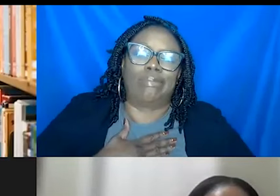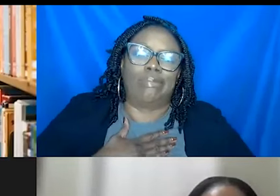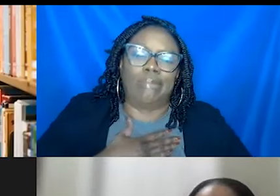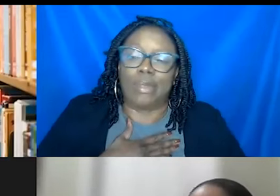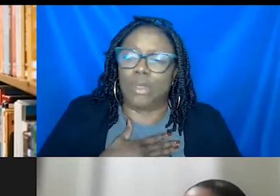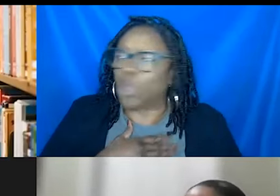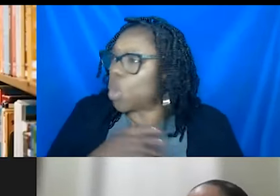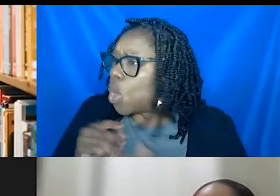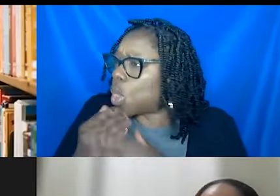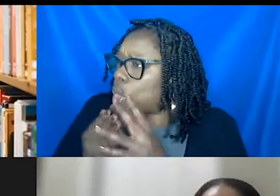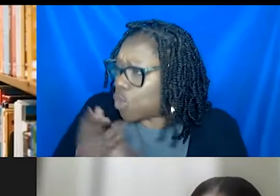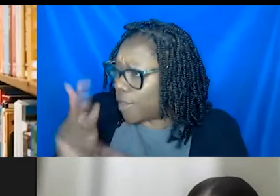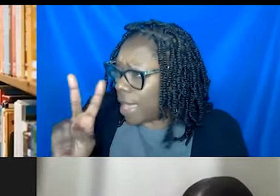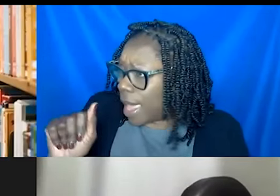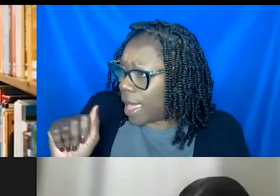VA system.